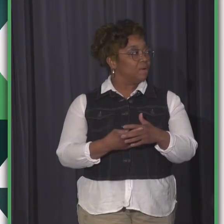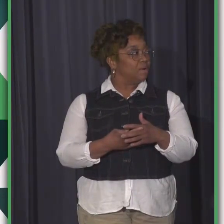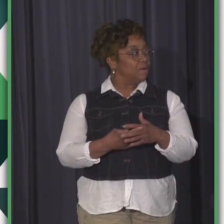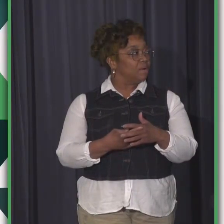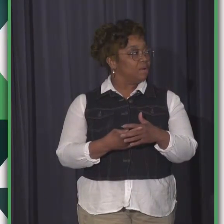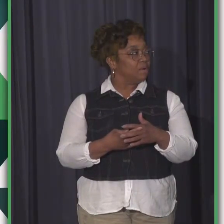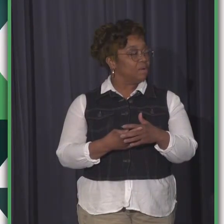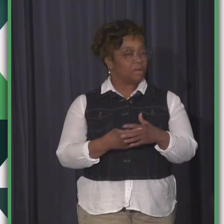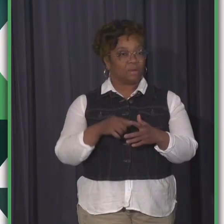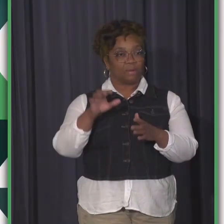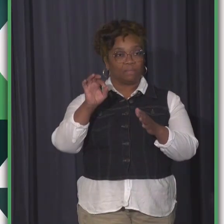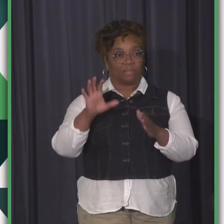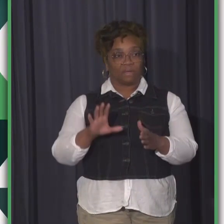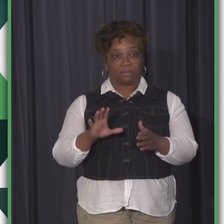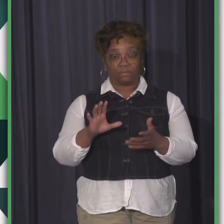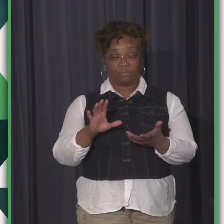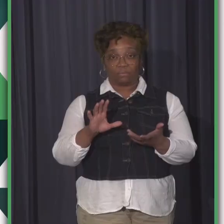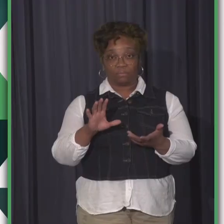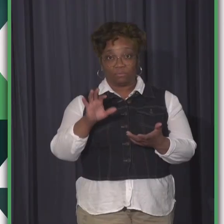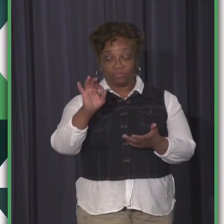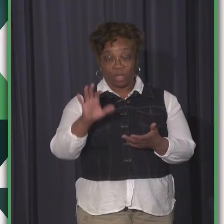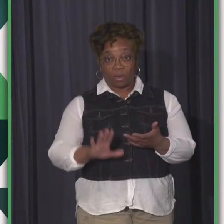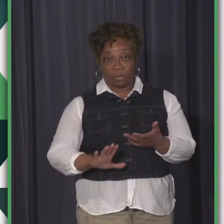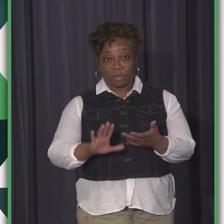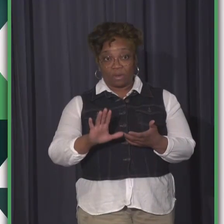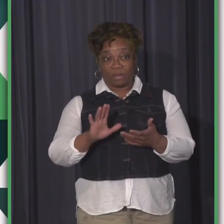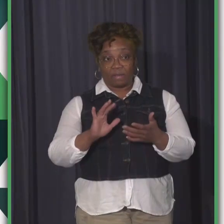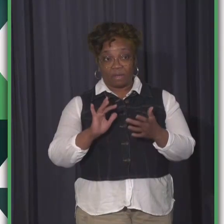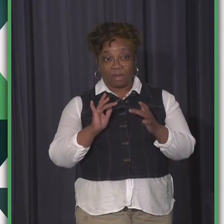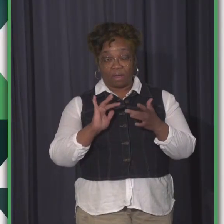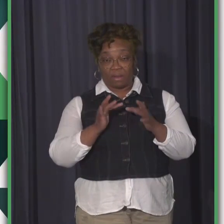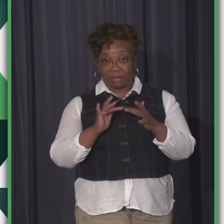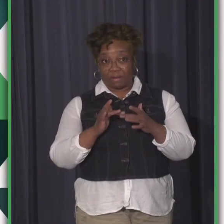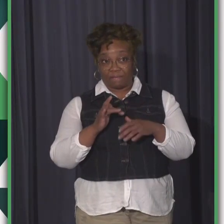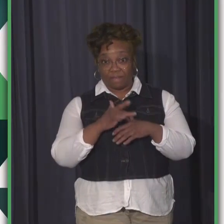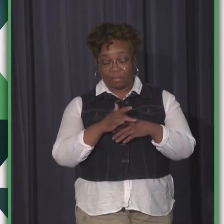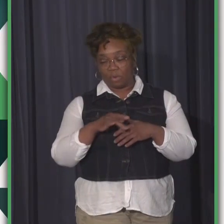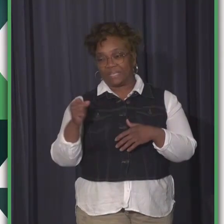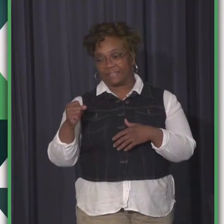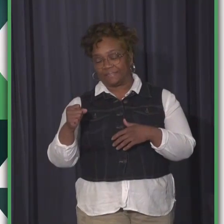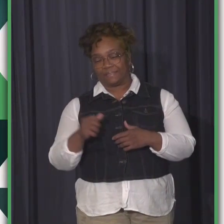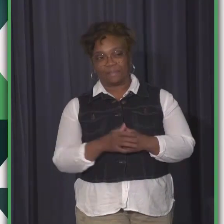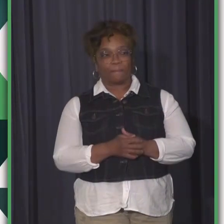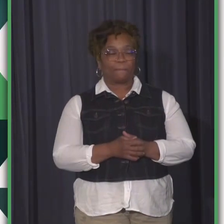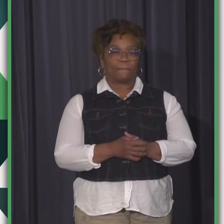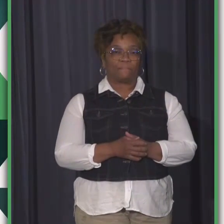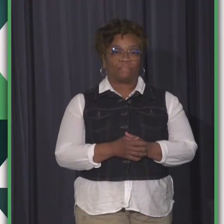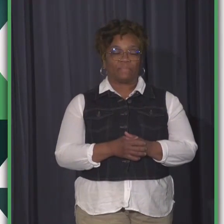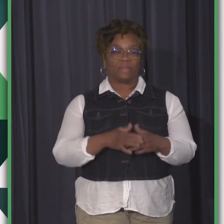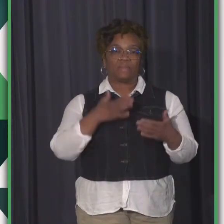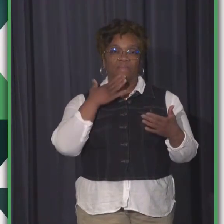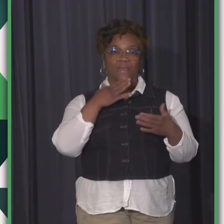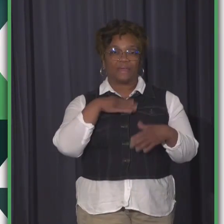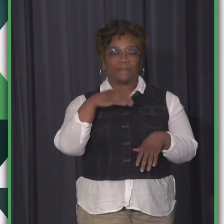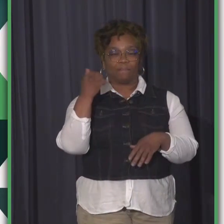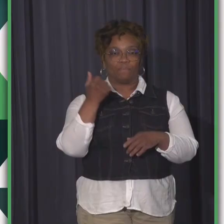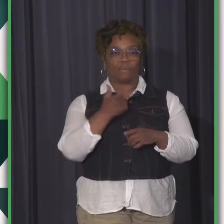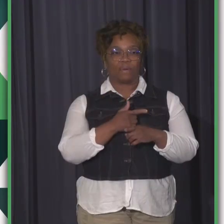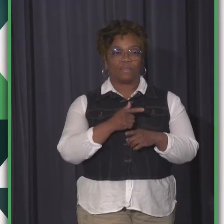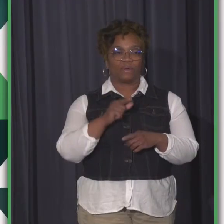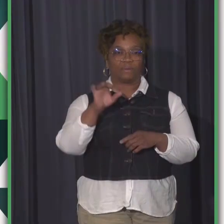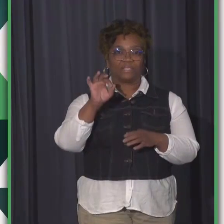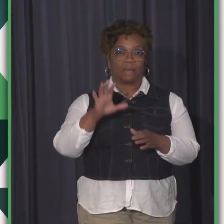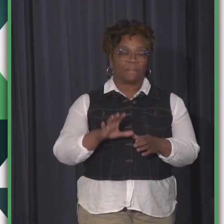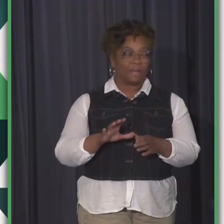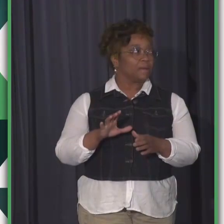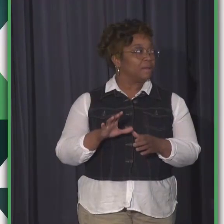the chaplain online? Yes. Yes, sir, you do. Okay. Thank you, Brother Chaplain.